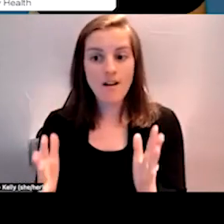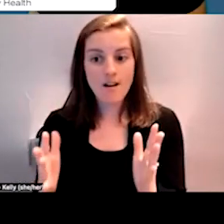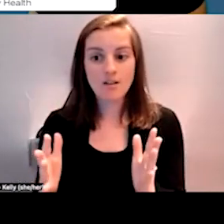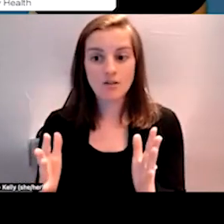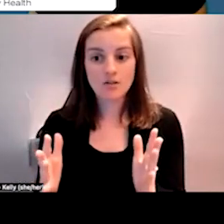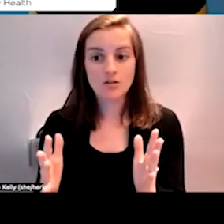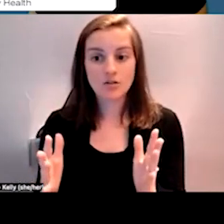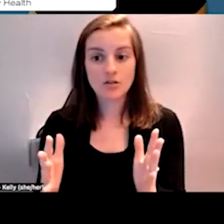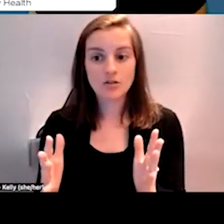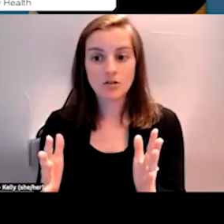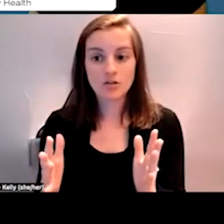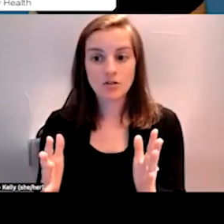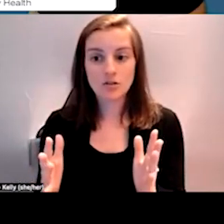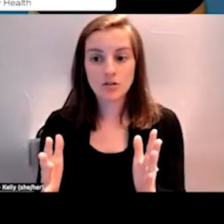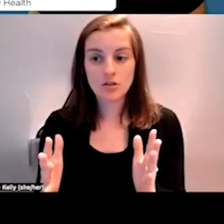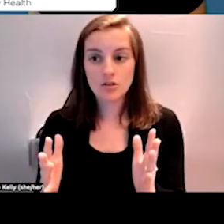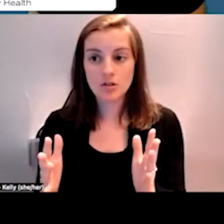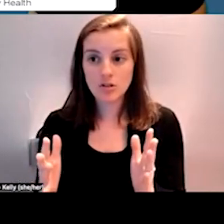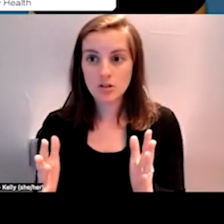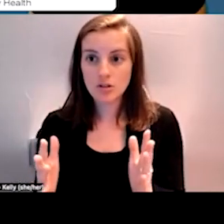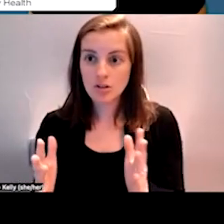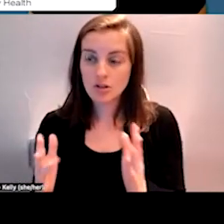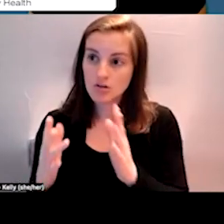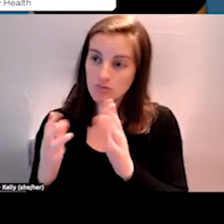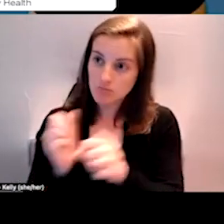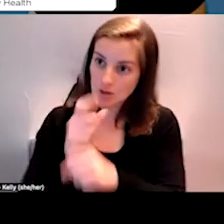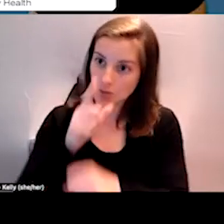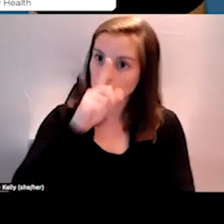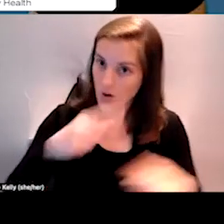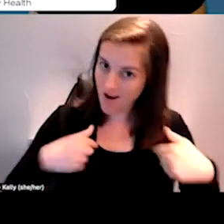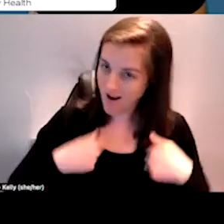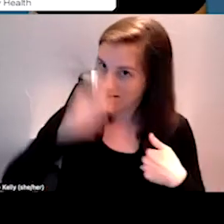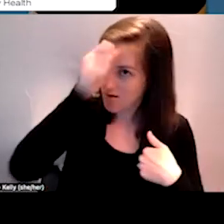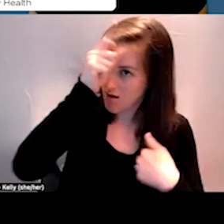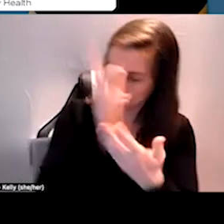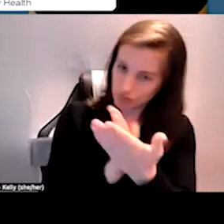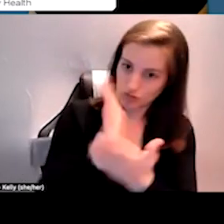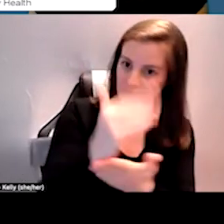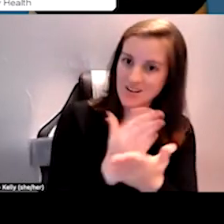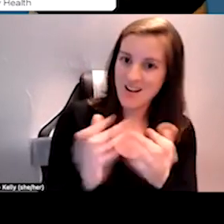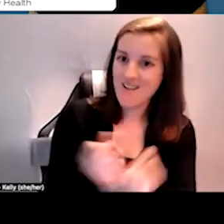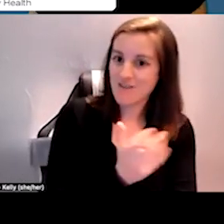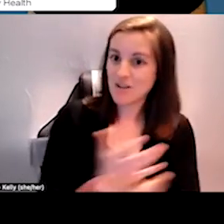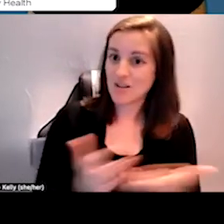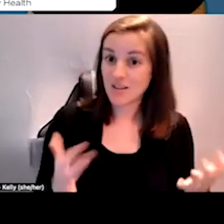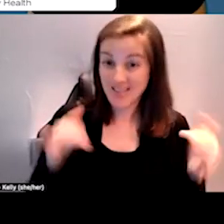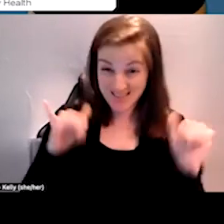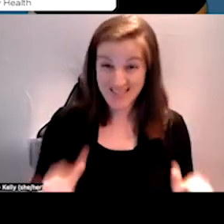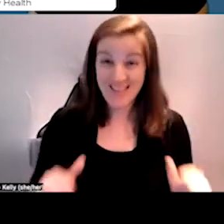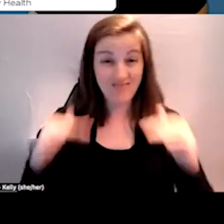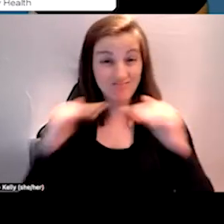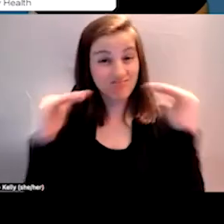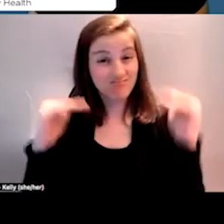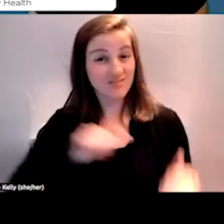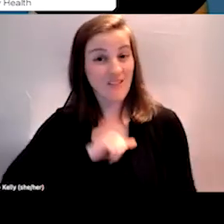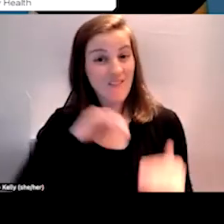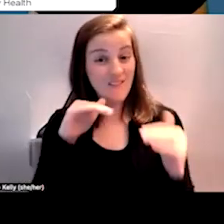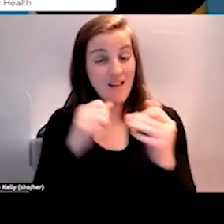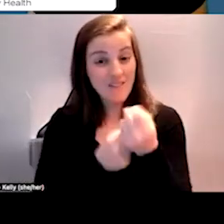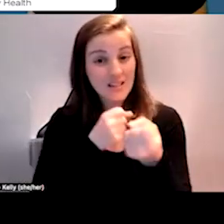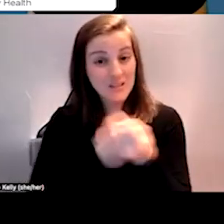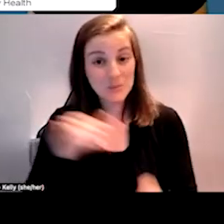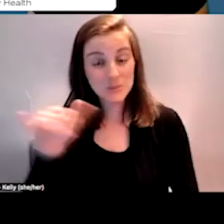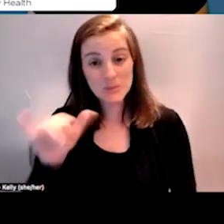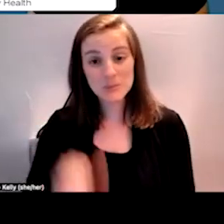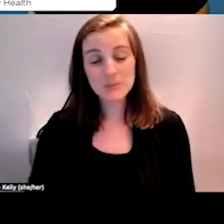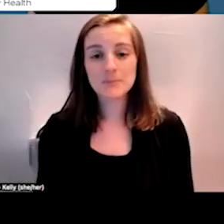to making sure that you understand the care that you're receiving, or that your provider is listening and hearing your needs. It can be